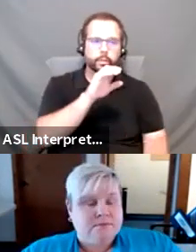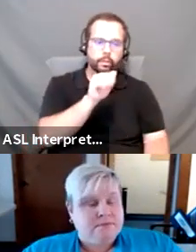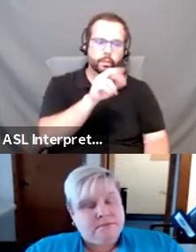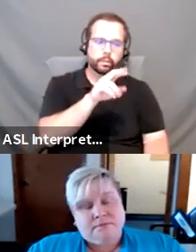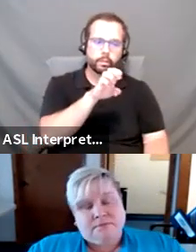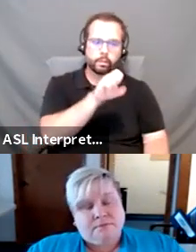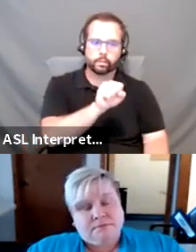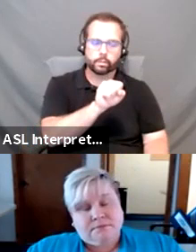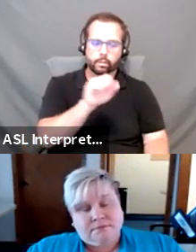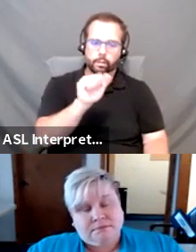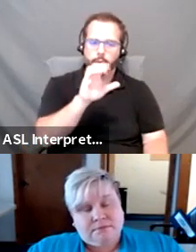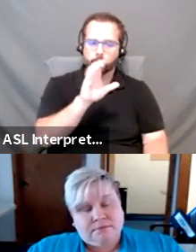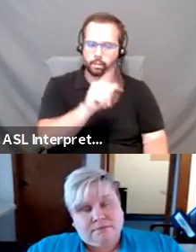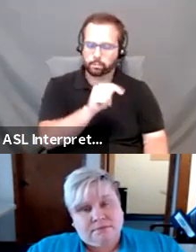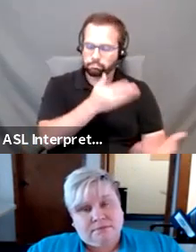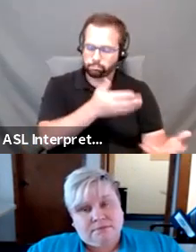other areas.